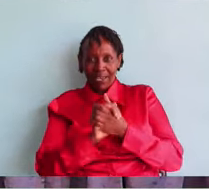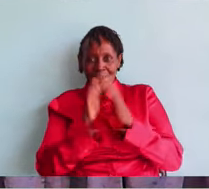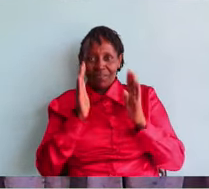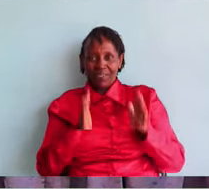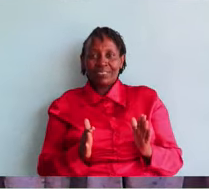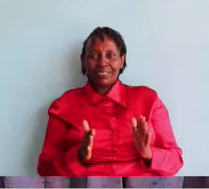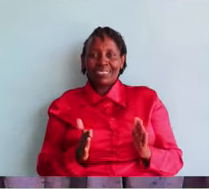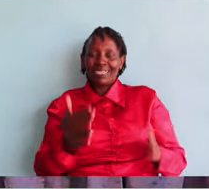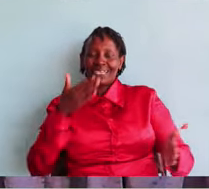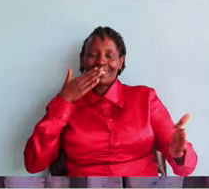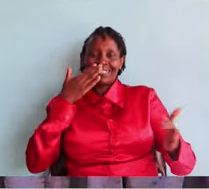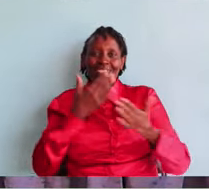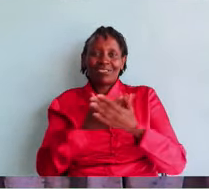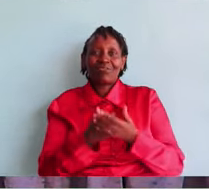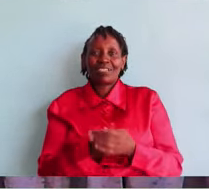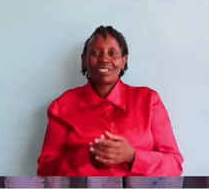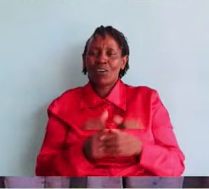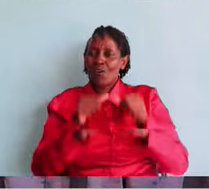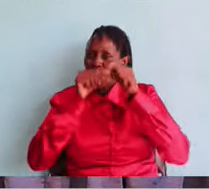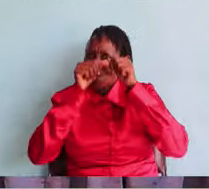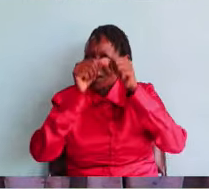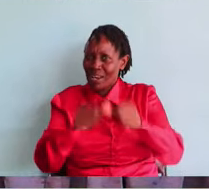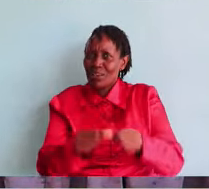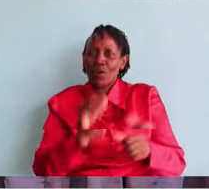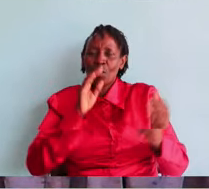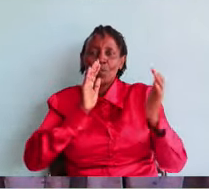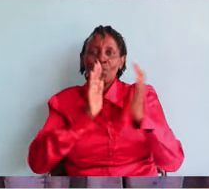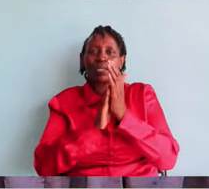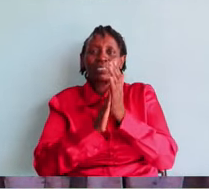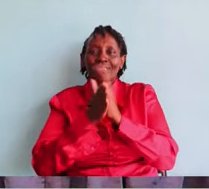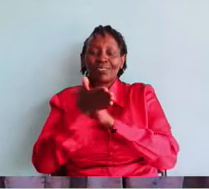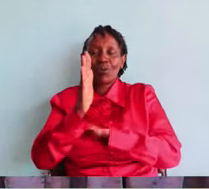in thanksgiving, continually praising God.